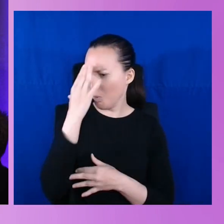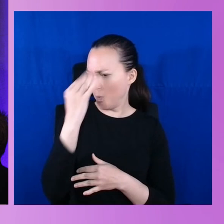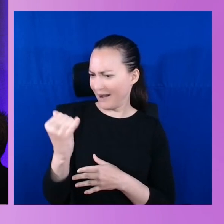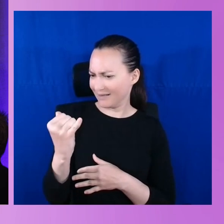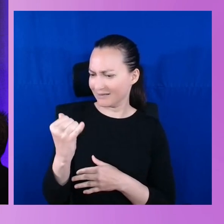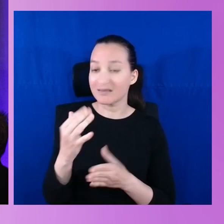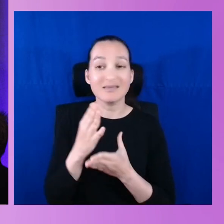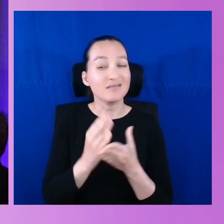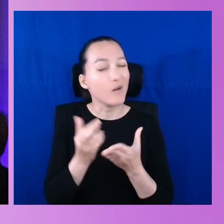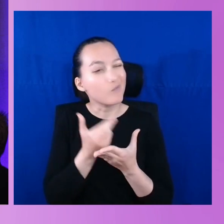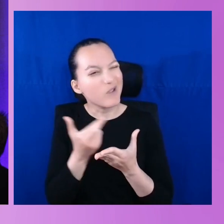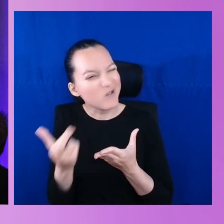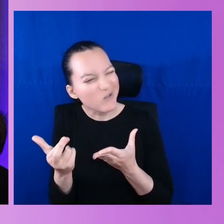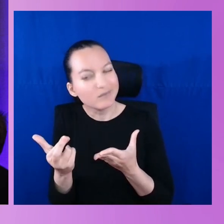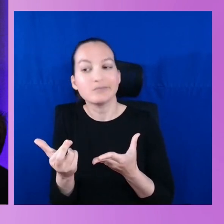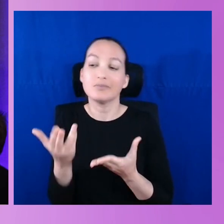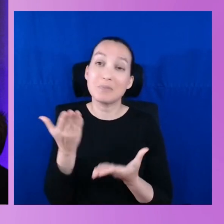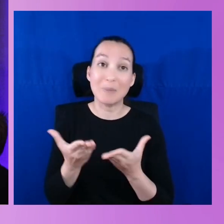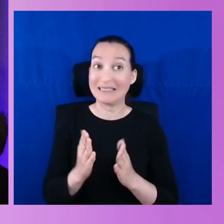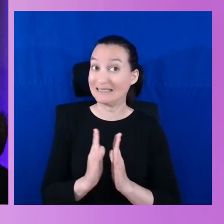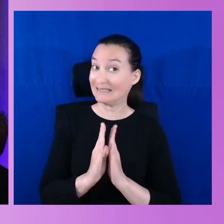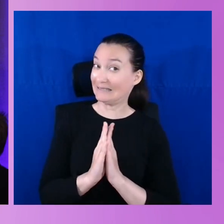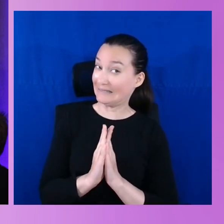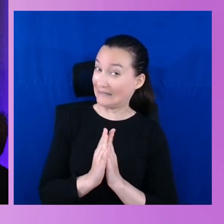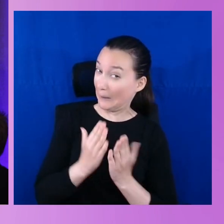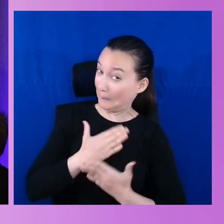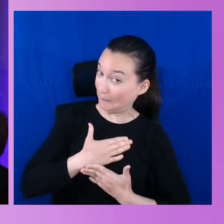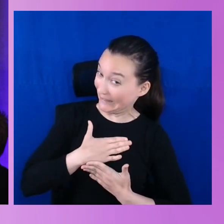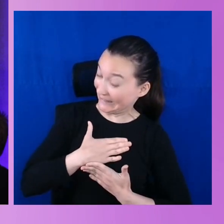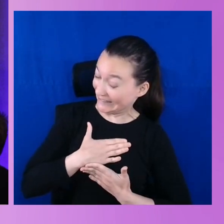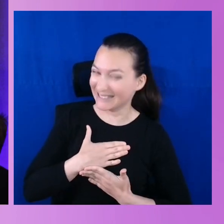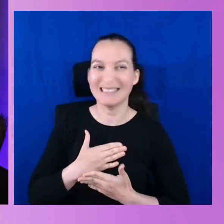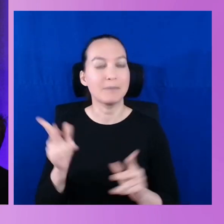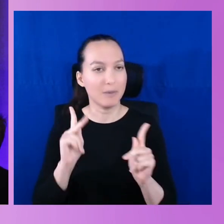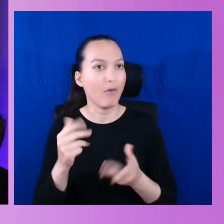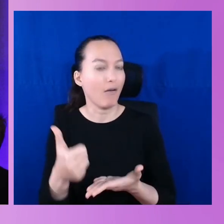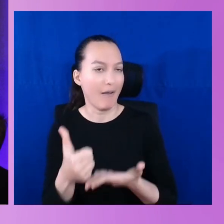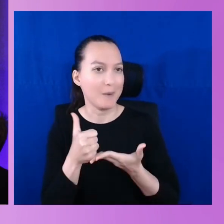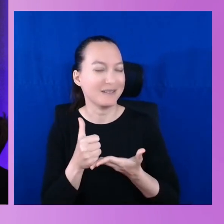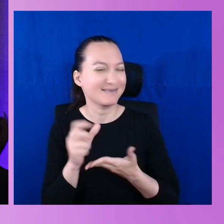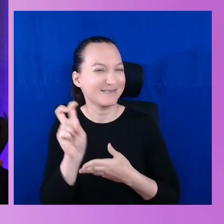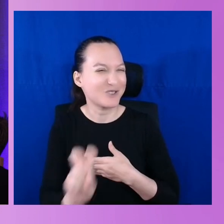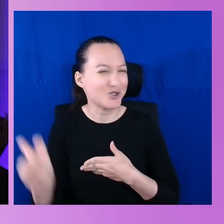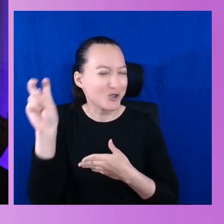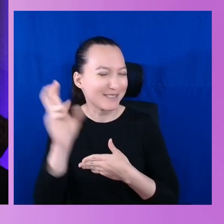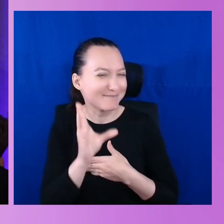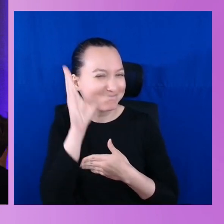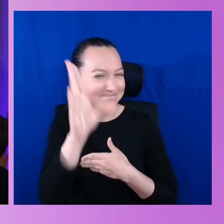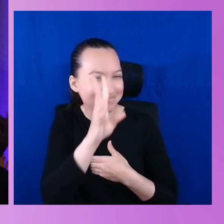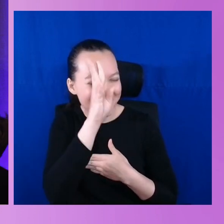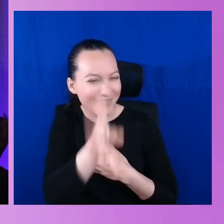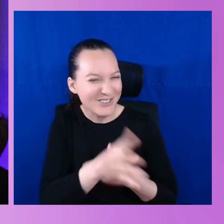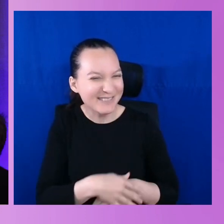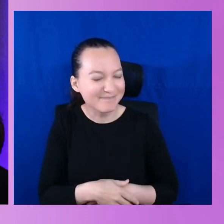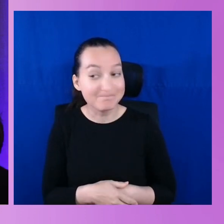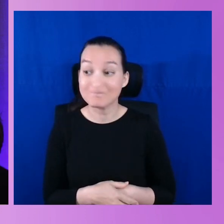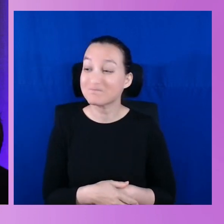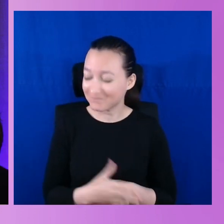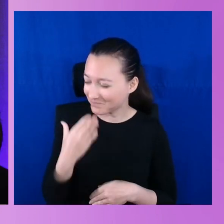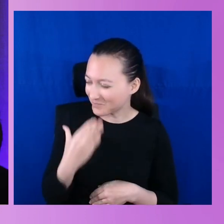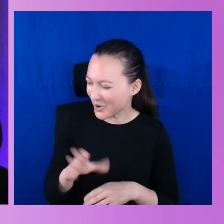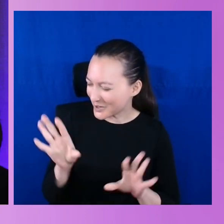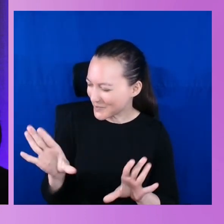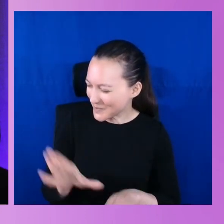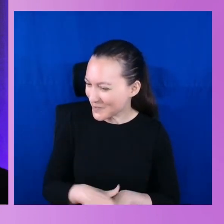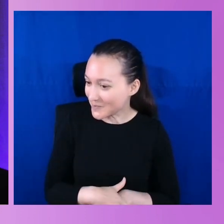resources and also some maybe pleas for folks to help us on this innovation journey. That's awesome. That's great. Yeah.